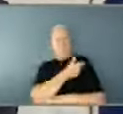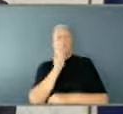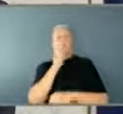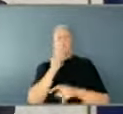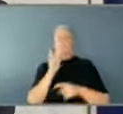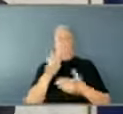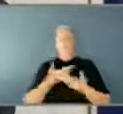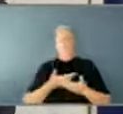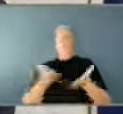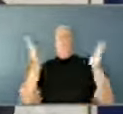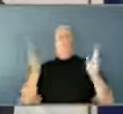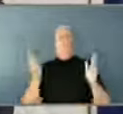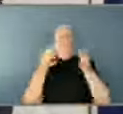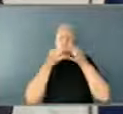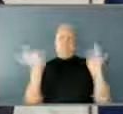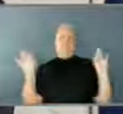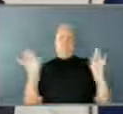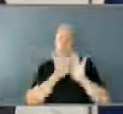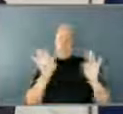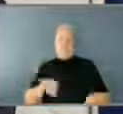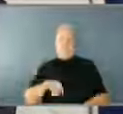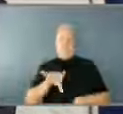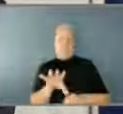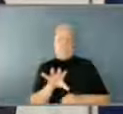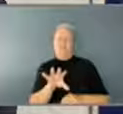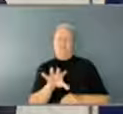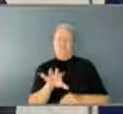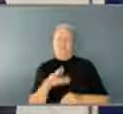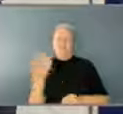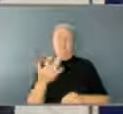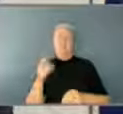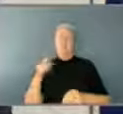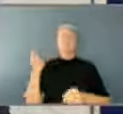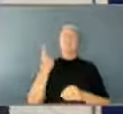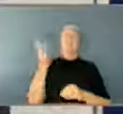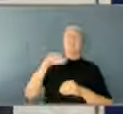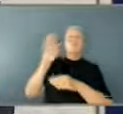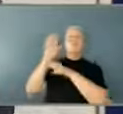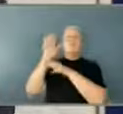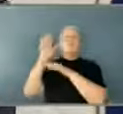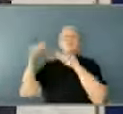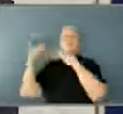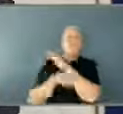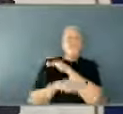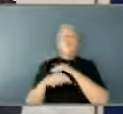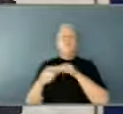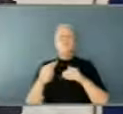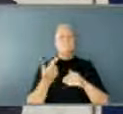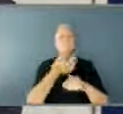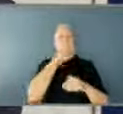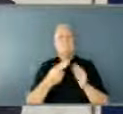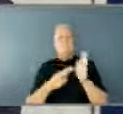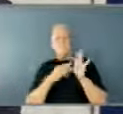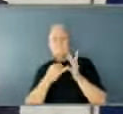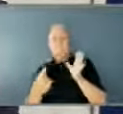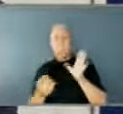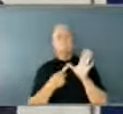in Australia. And this will include refugees, asylum seekers, temporary protection visa holders, and those on bridging